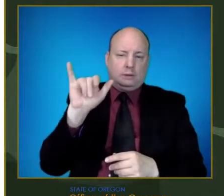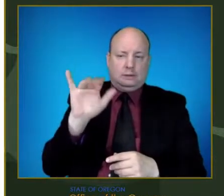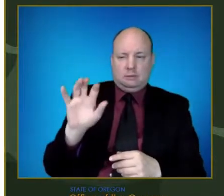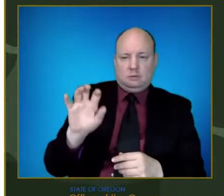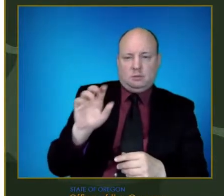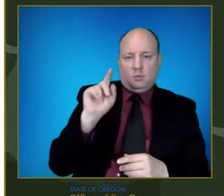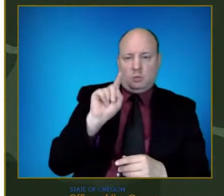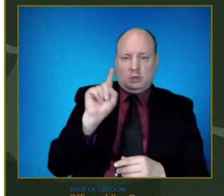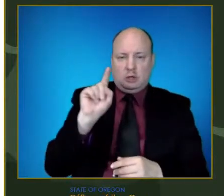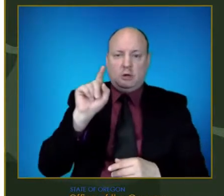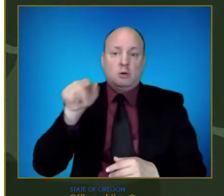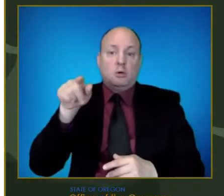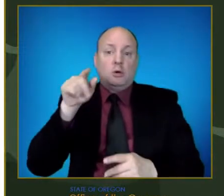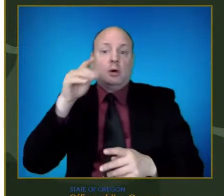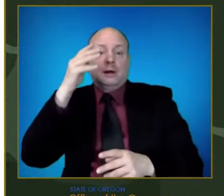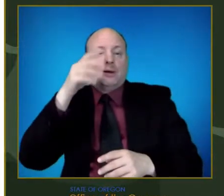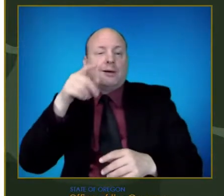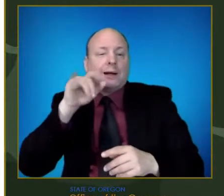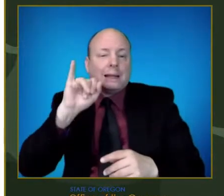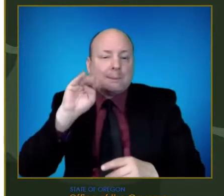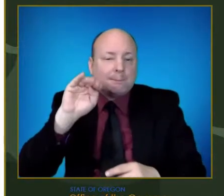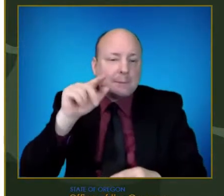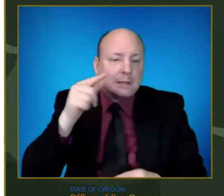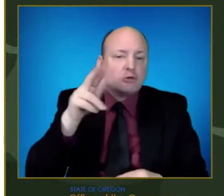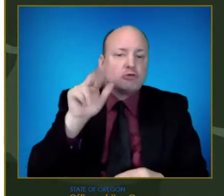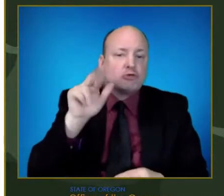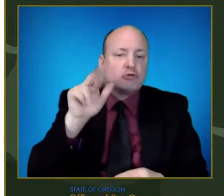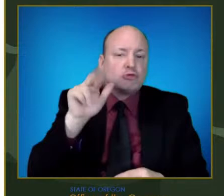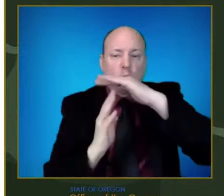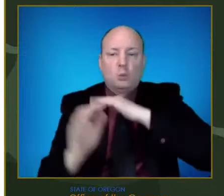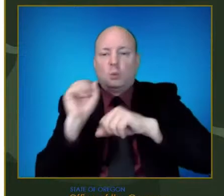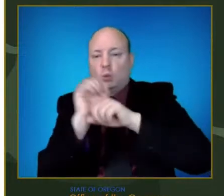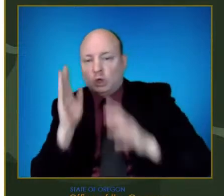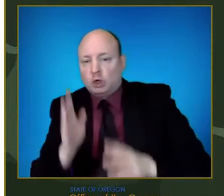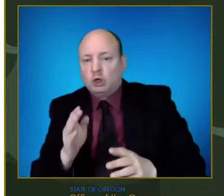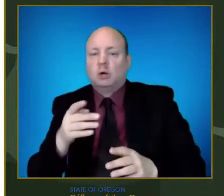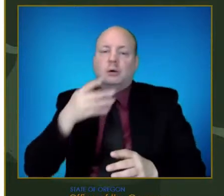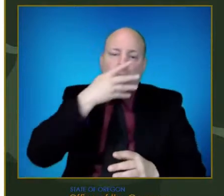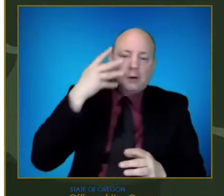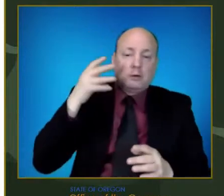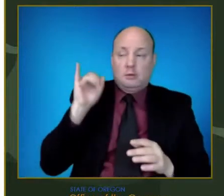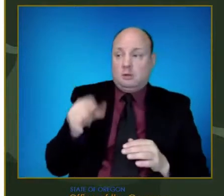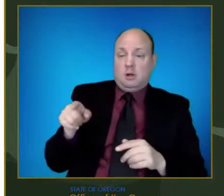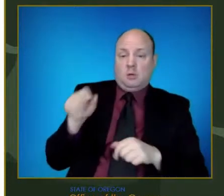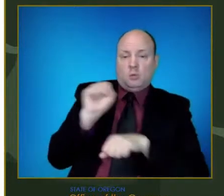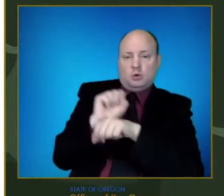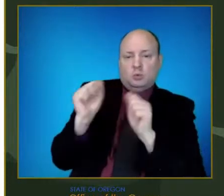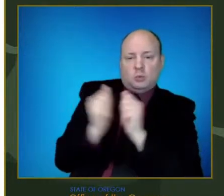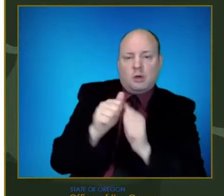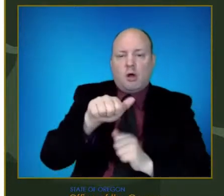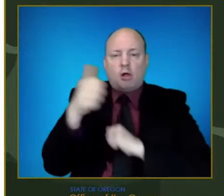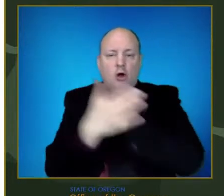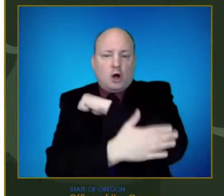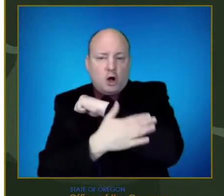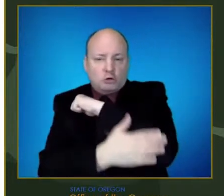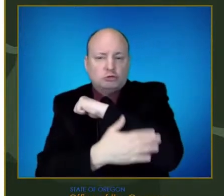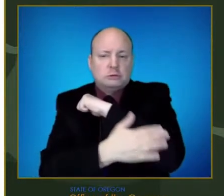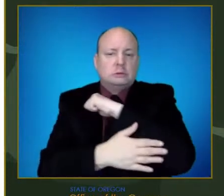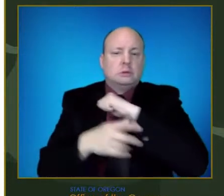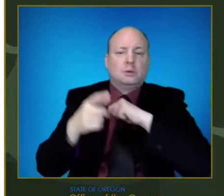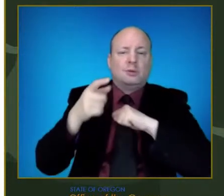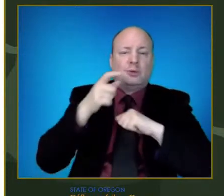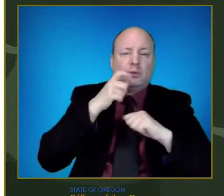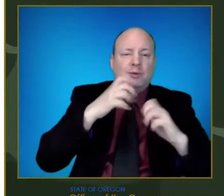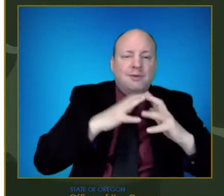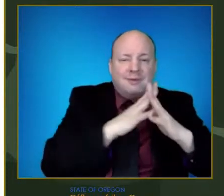Federal Emergency Management Administration and Morrow and Malheur counties to hold a series of vaccine clinics in Boardman, Berrigan, and Heppner, April